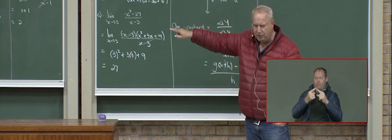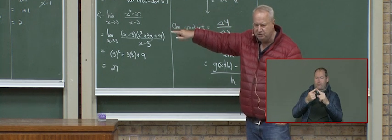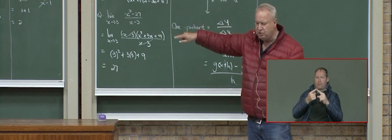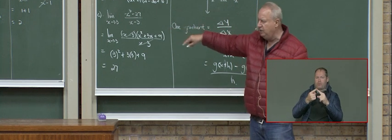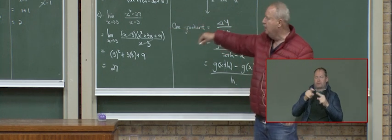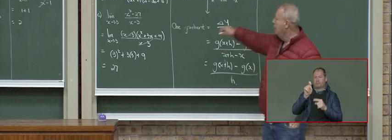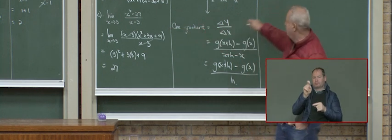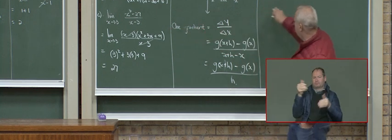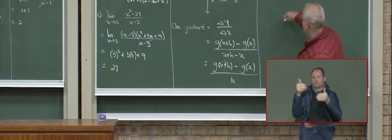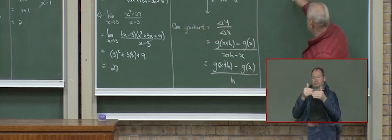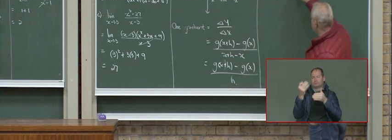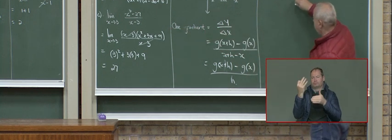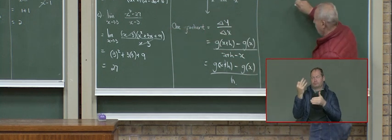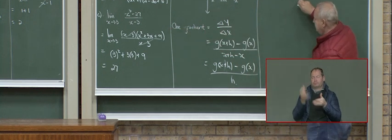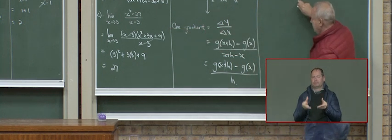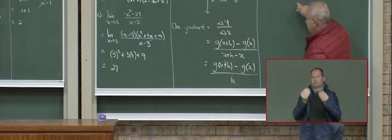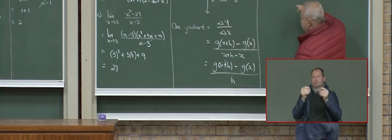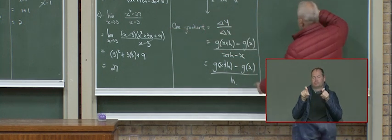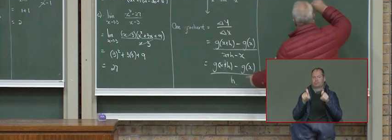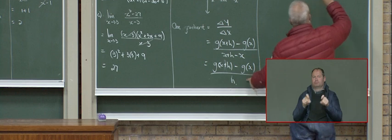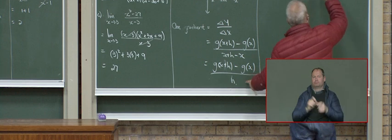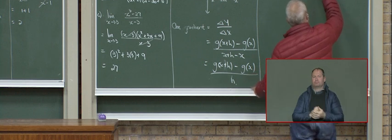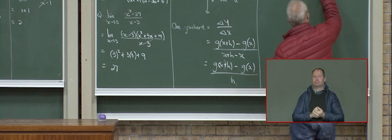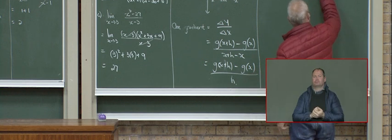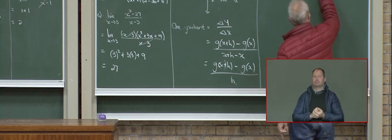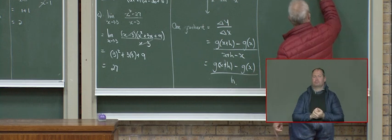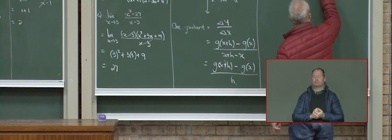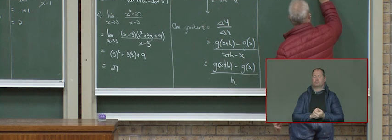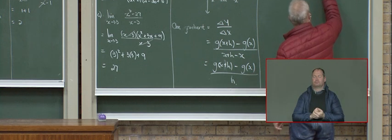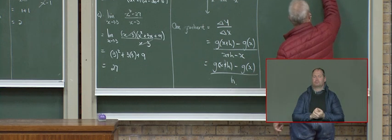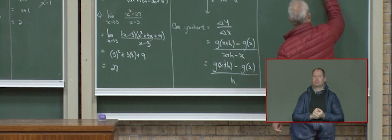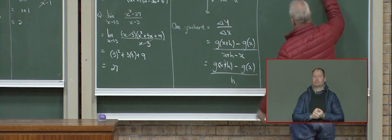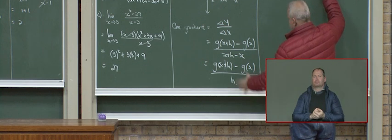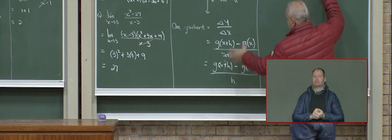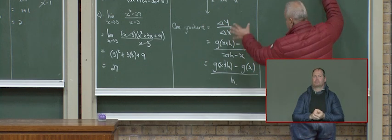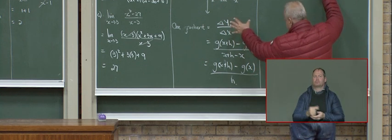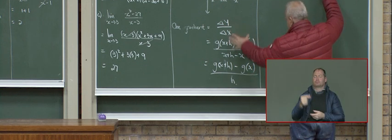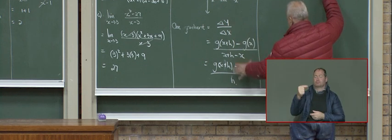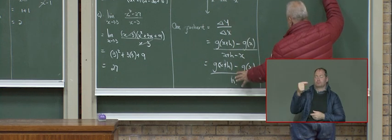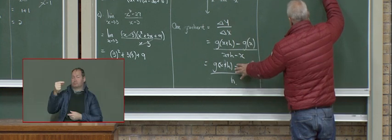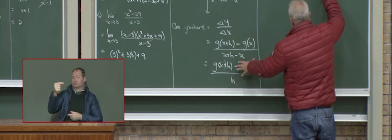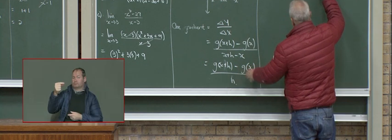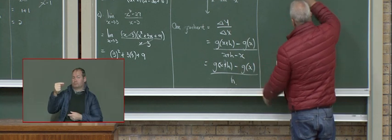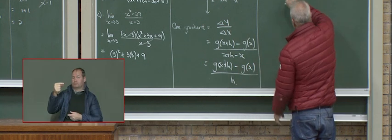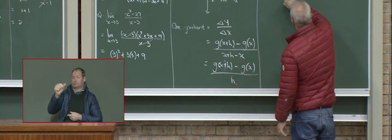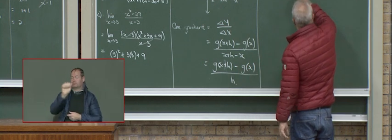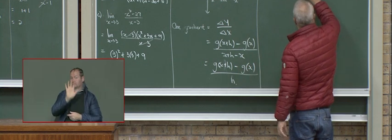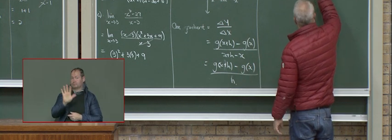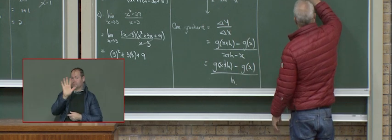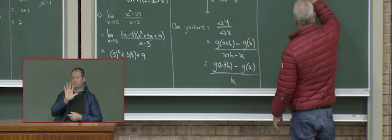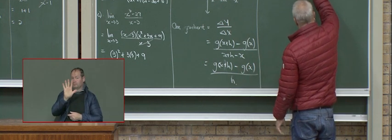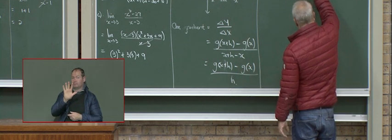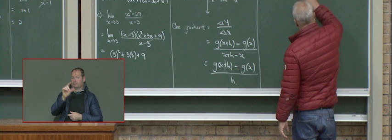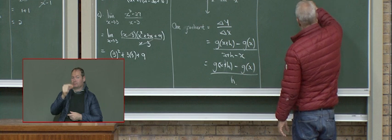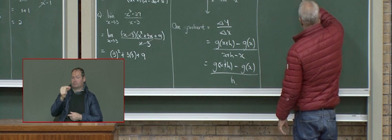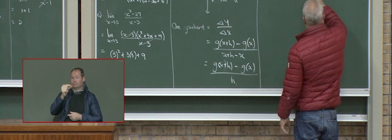x approaches 3. The gradient of the point is, yeah, you can say the g, this here, average gradient,